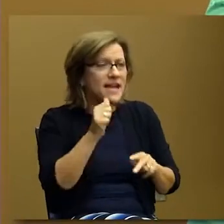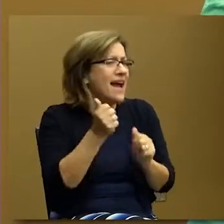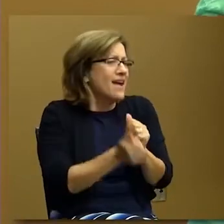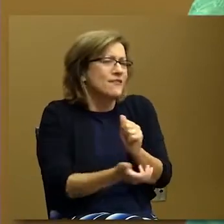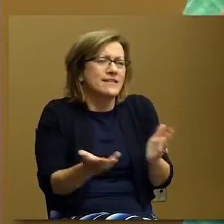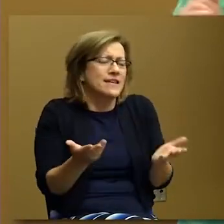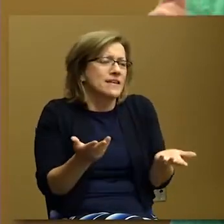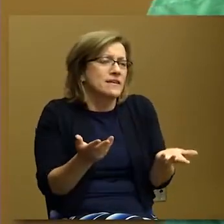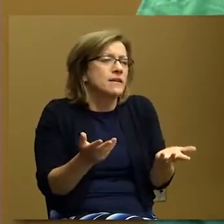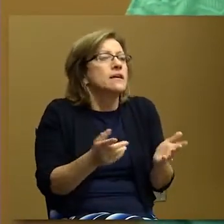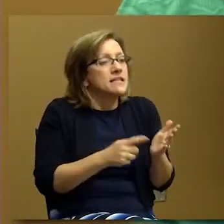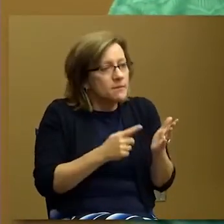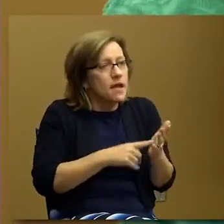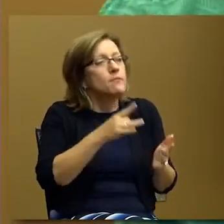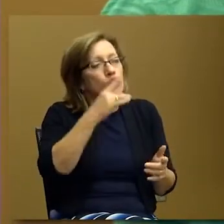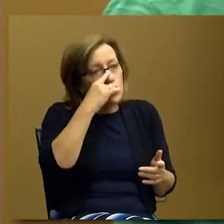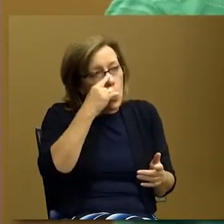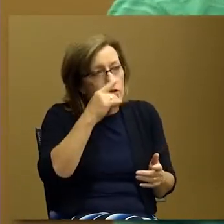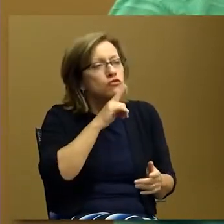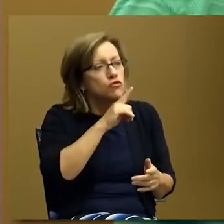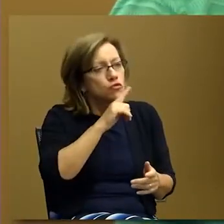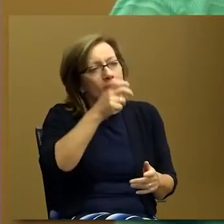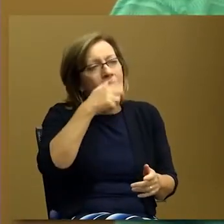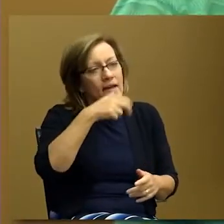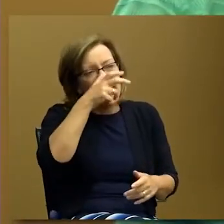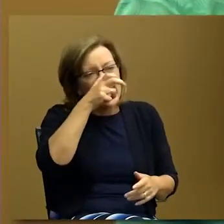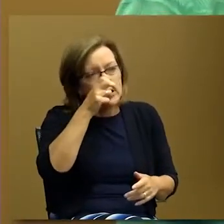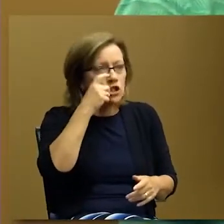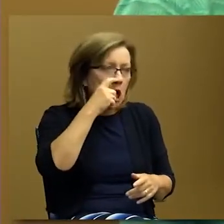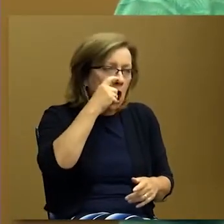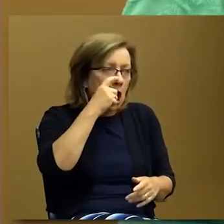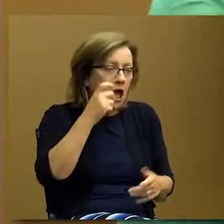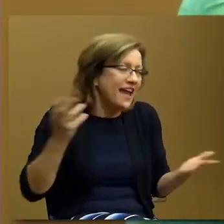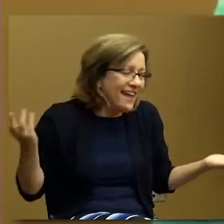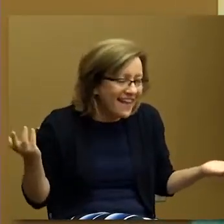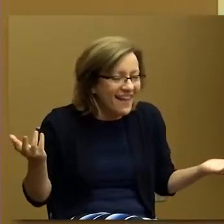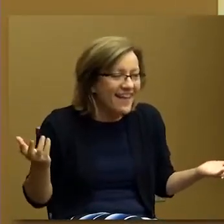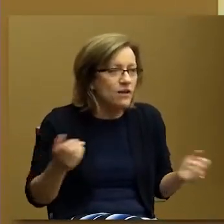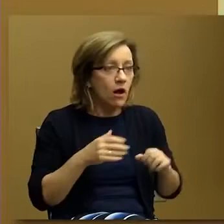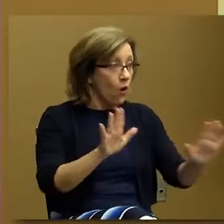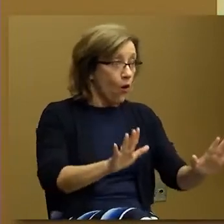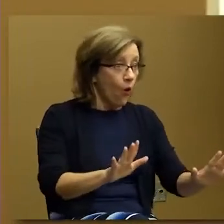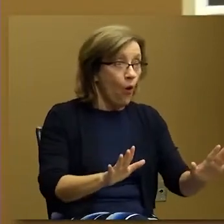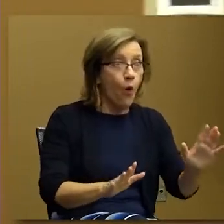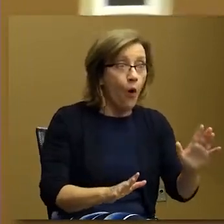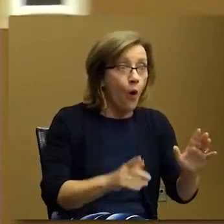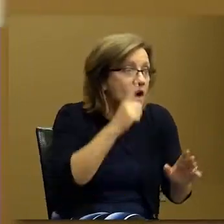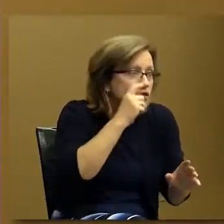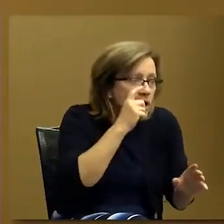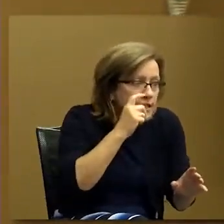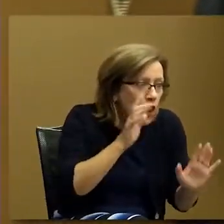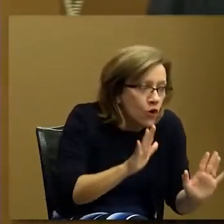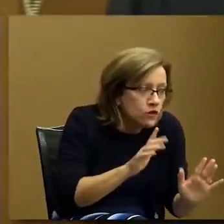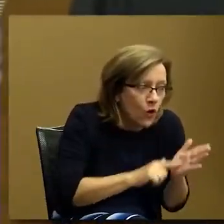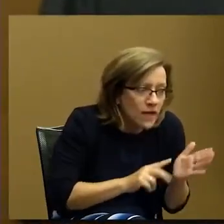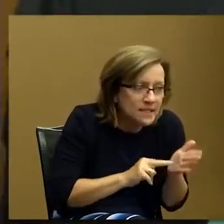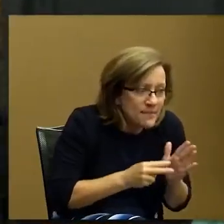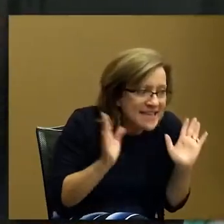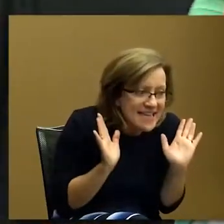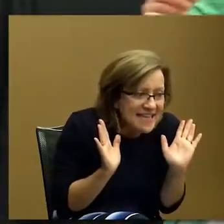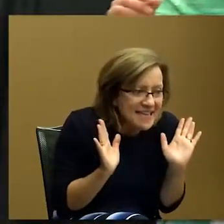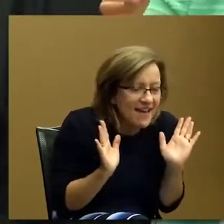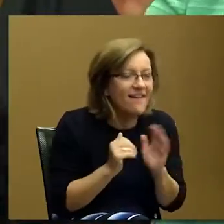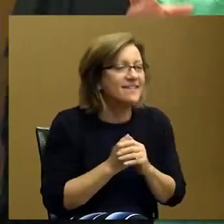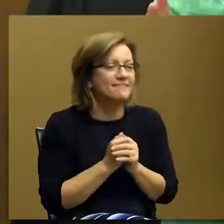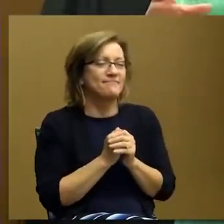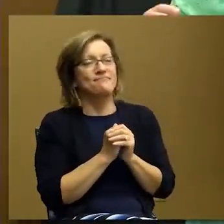nose actually does itch. You know? So we're not going to, oh, he scratched his nose. What does that mean? You